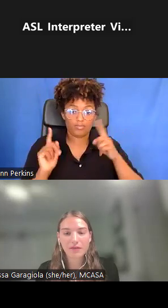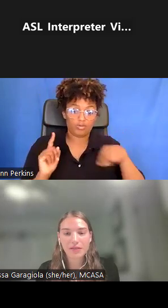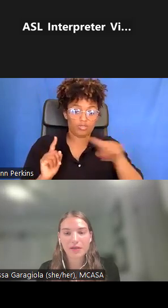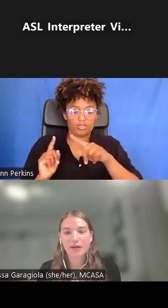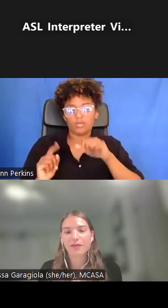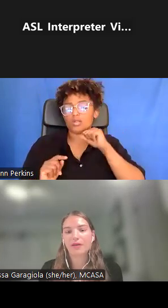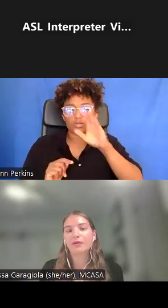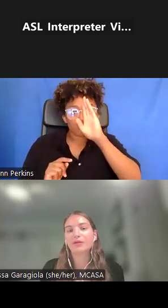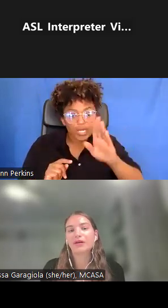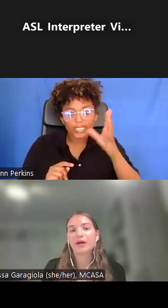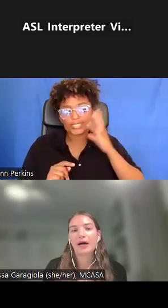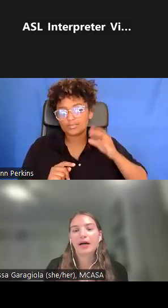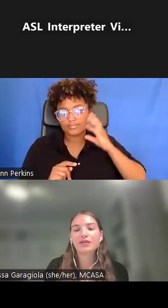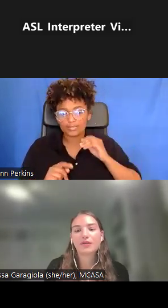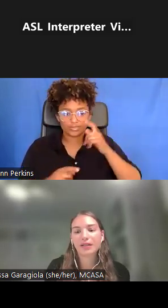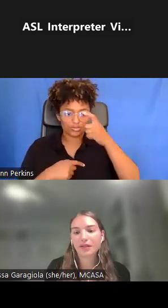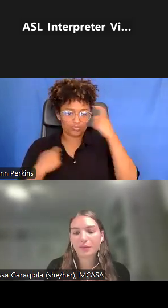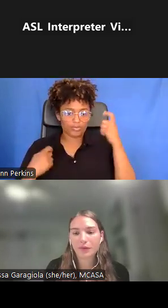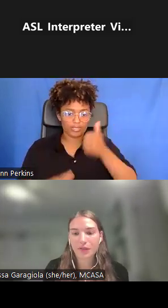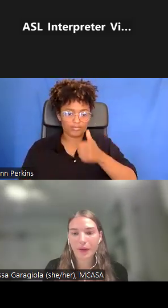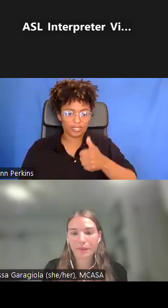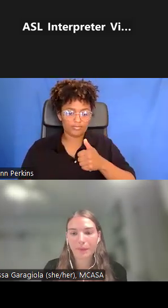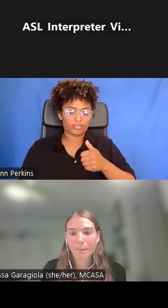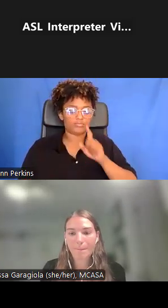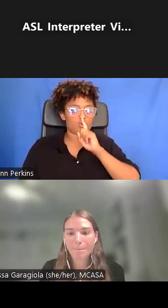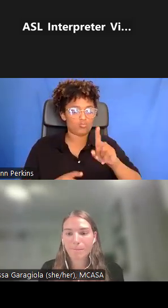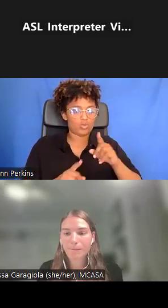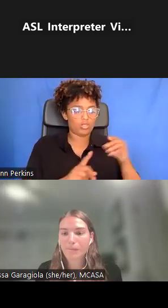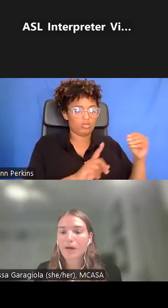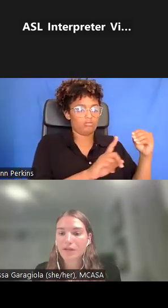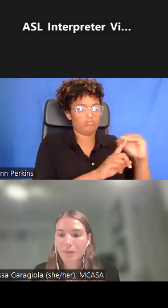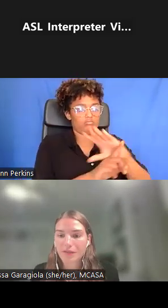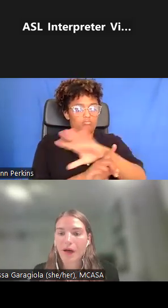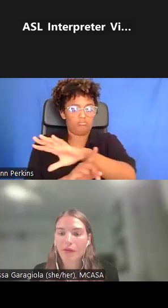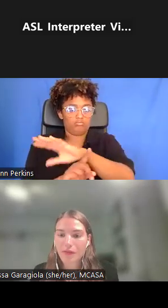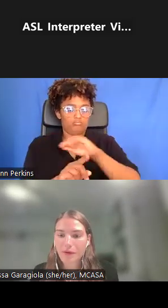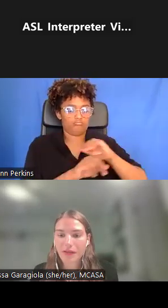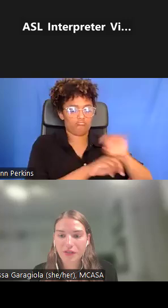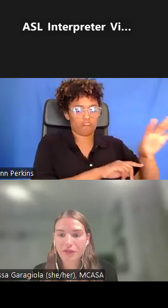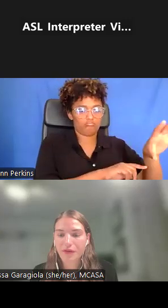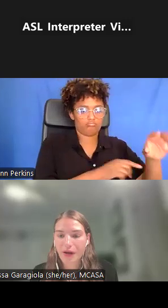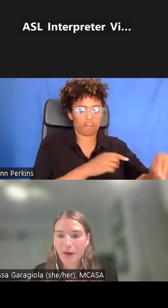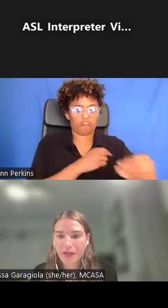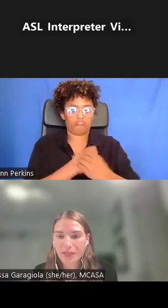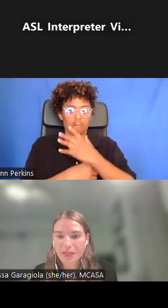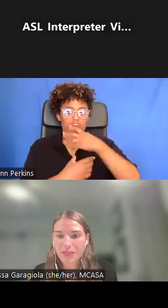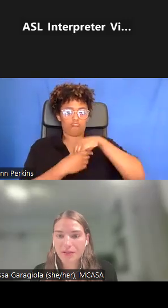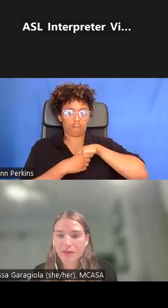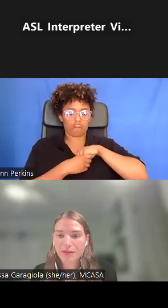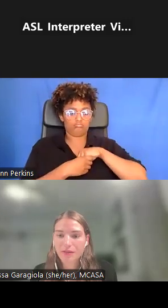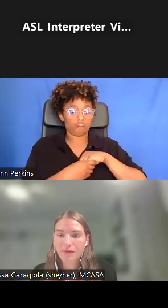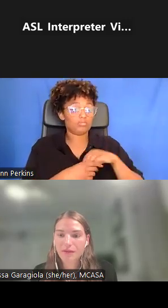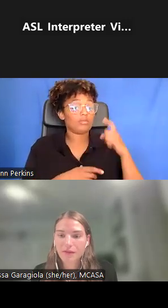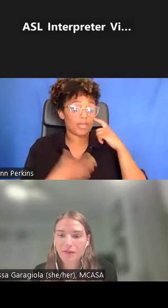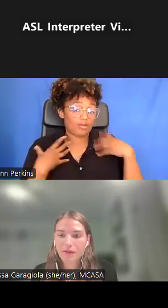themselves. They may be indirectly exposed to it. So mental health professionals or therapists,